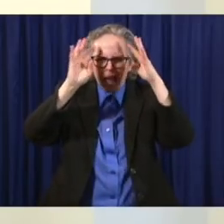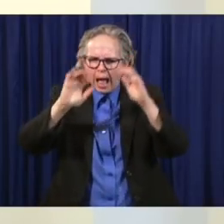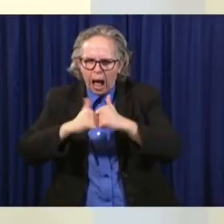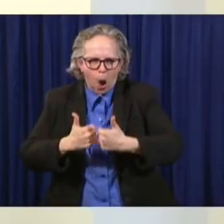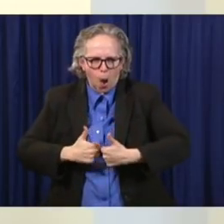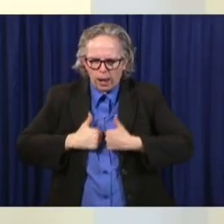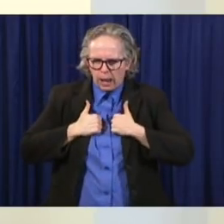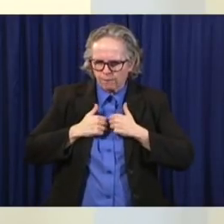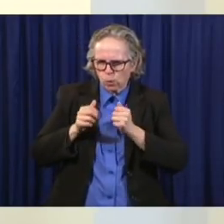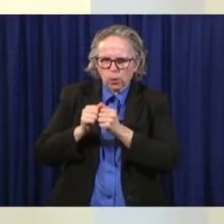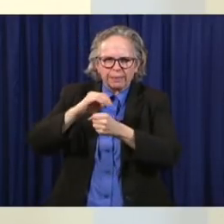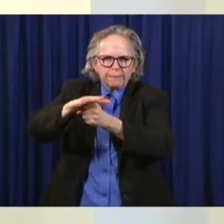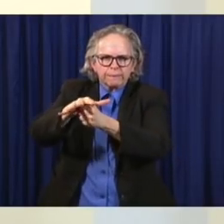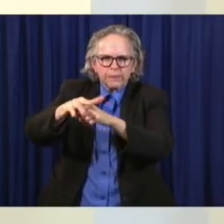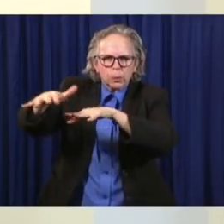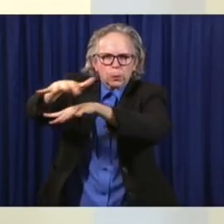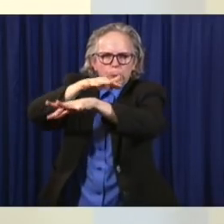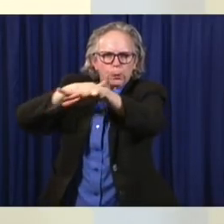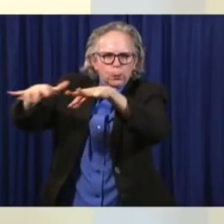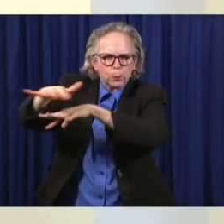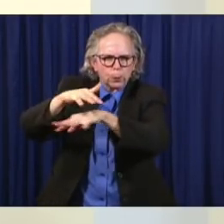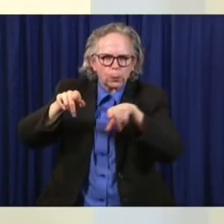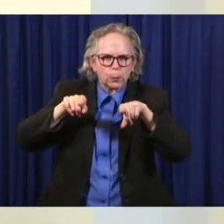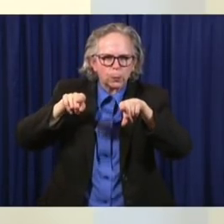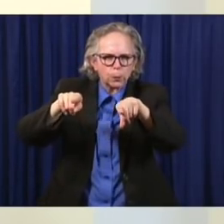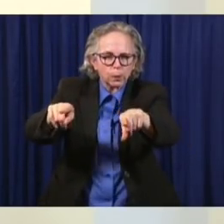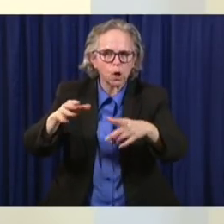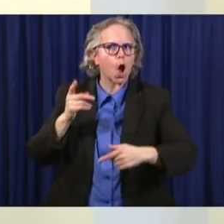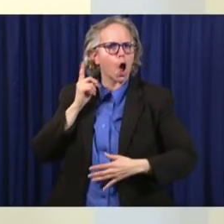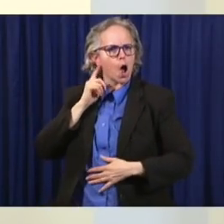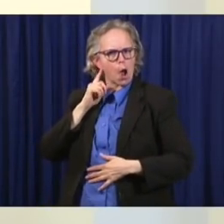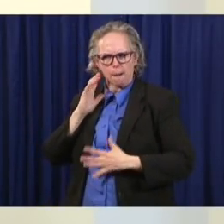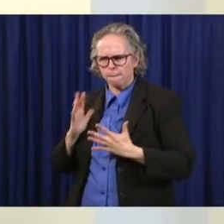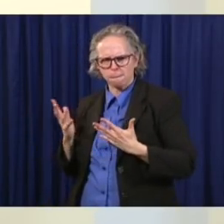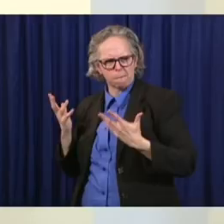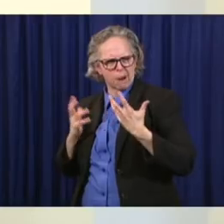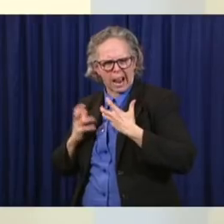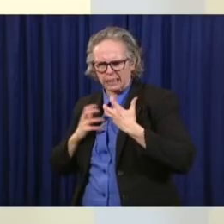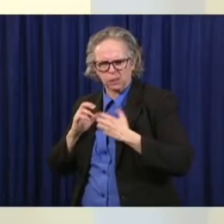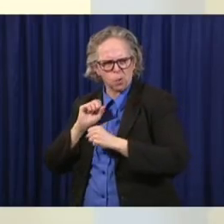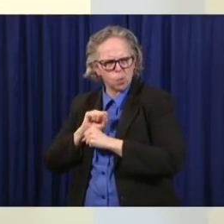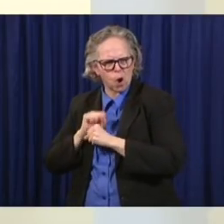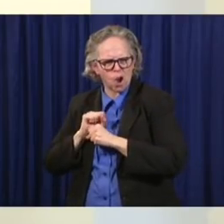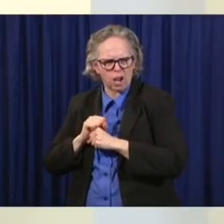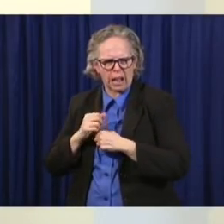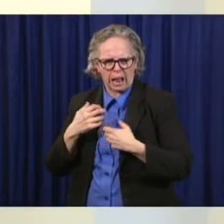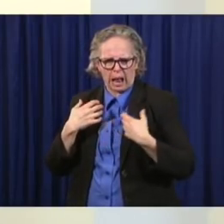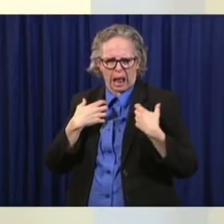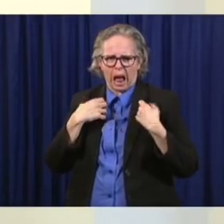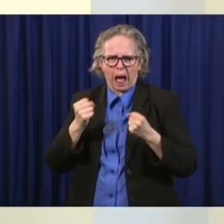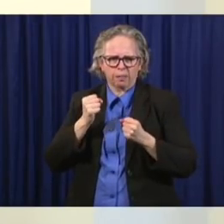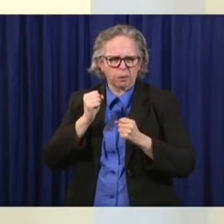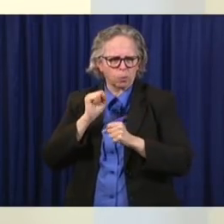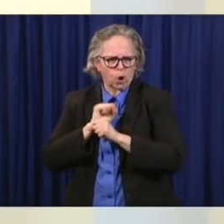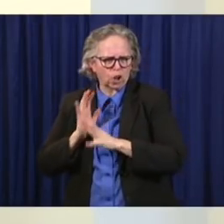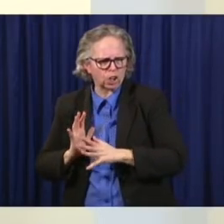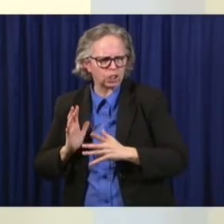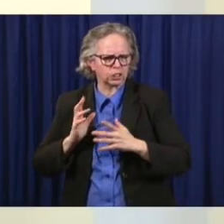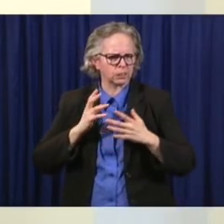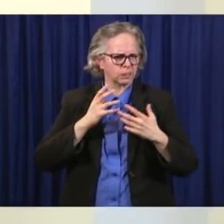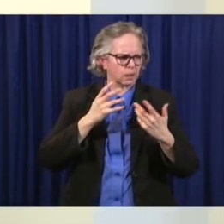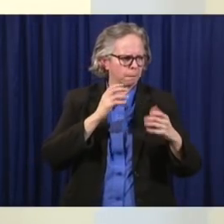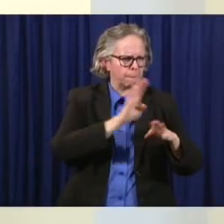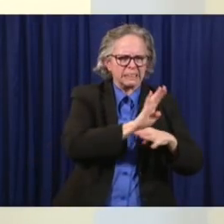just amazing work by health professionals and businesses together to be healthy. But what we do matters.